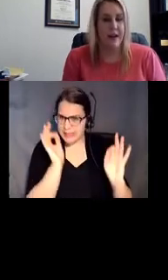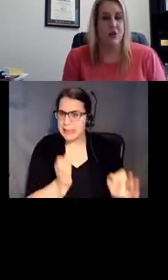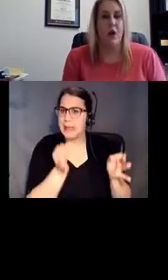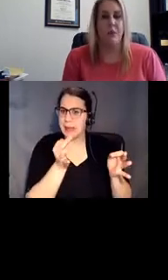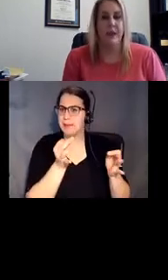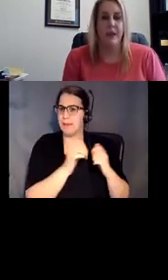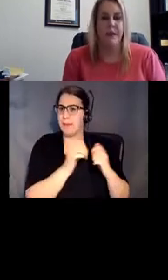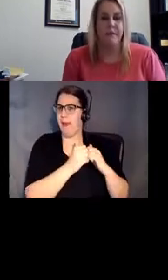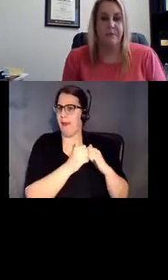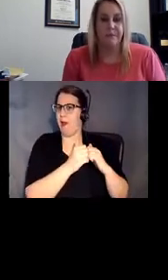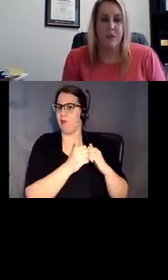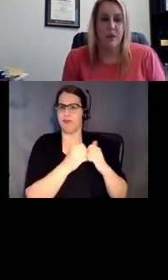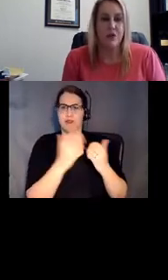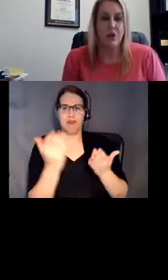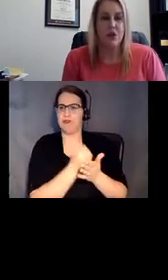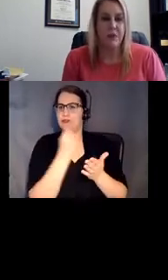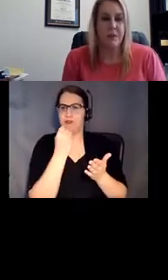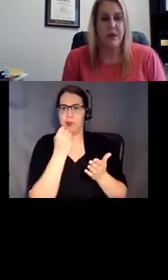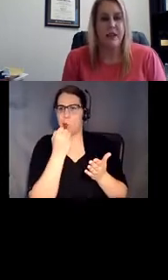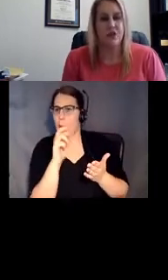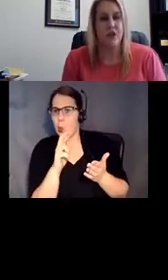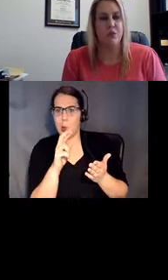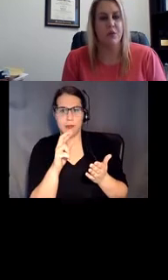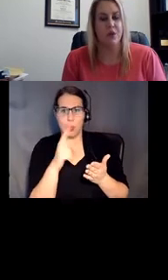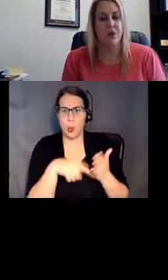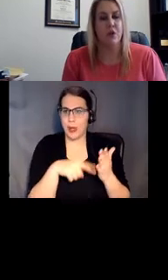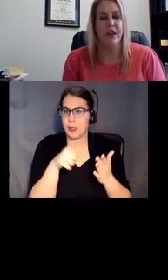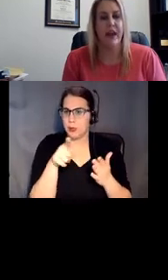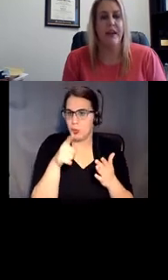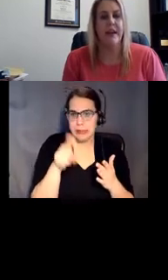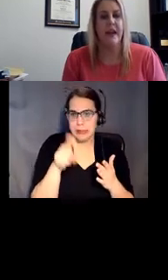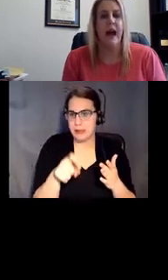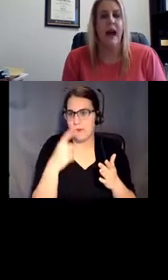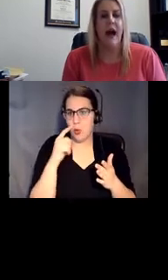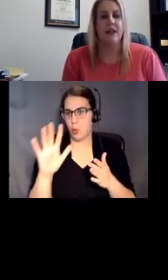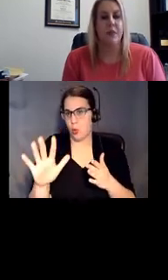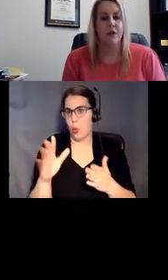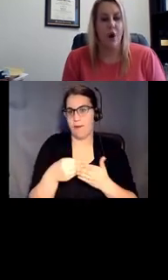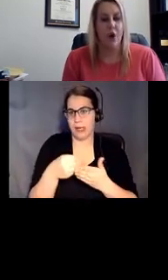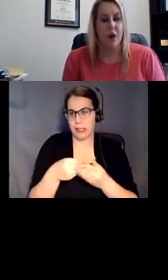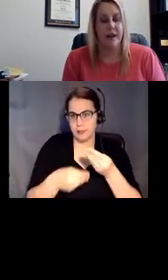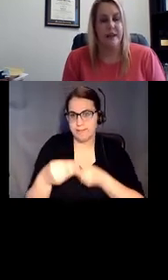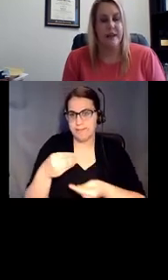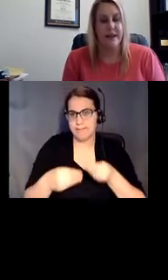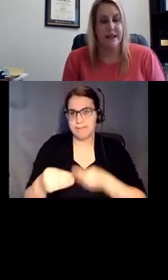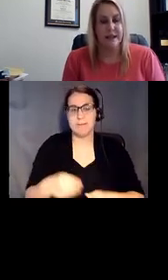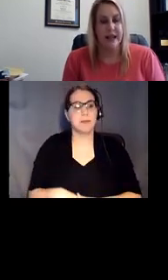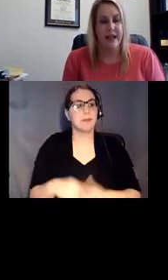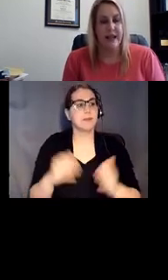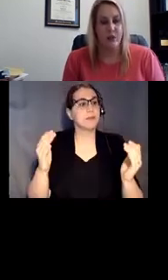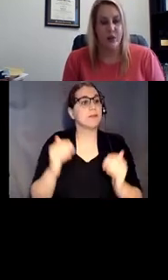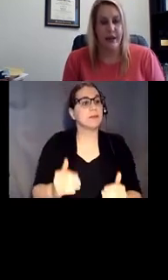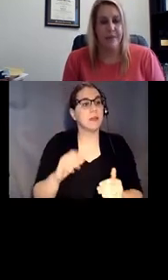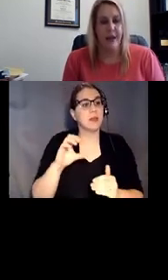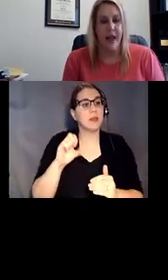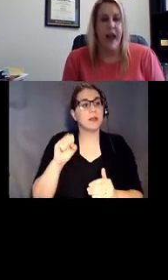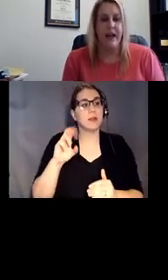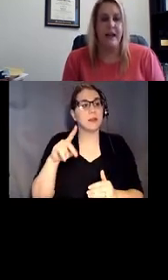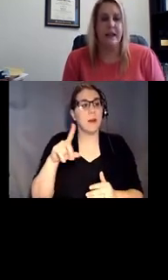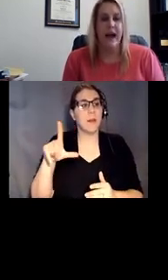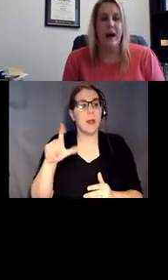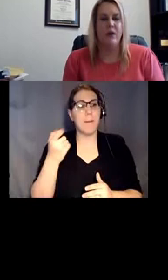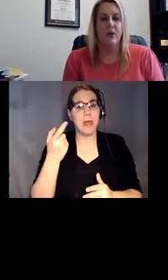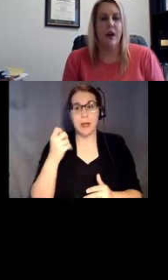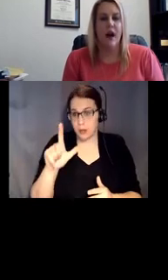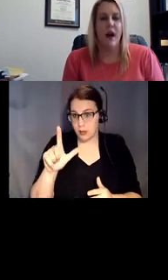your financial well-being. So supplemental needs trusts were first created as a part of OMRA in 1993